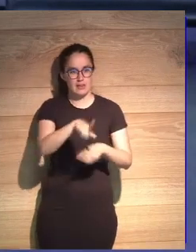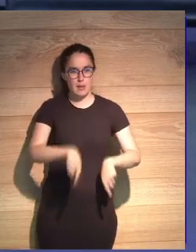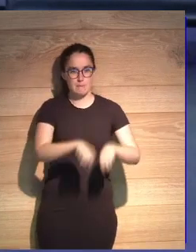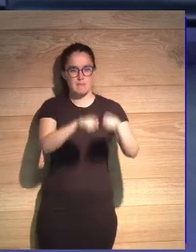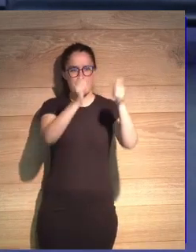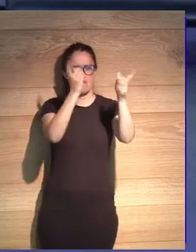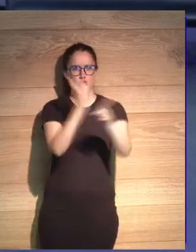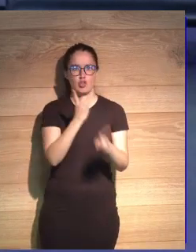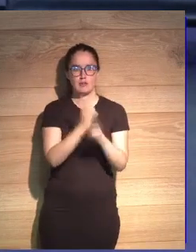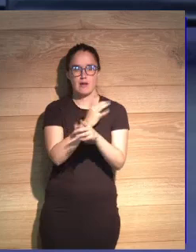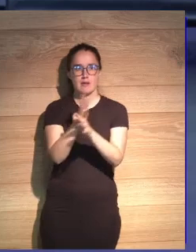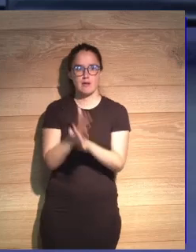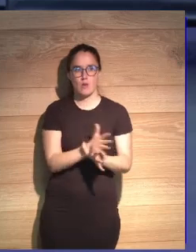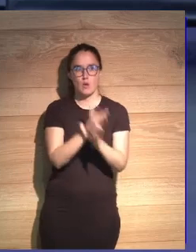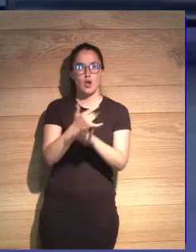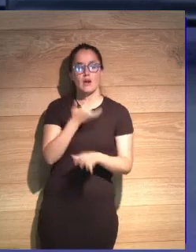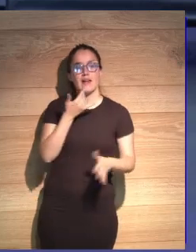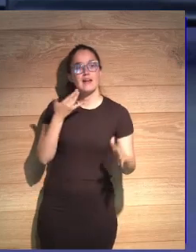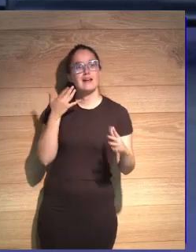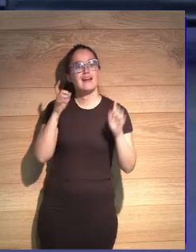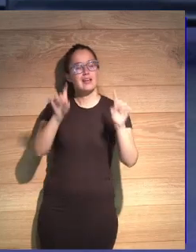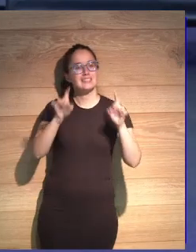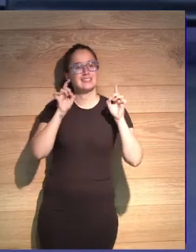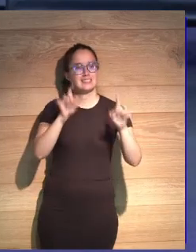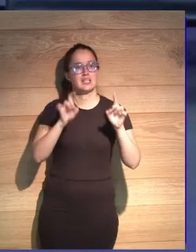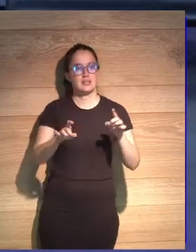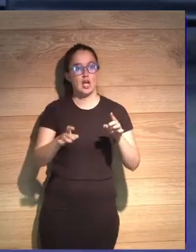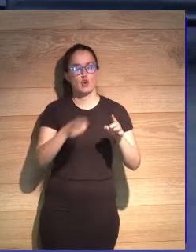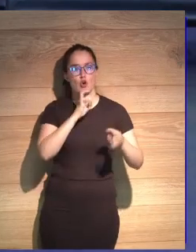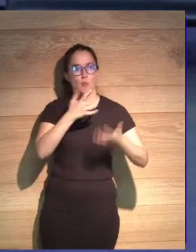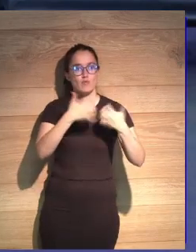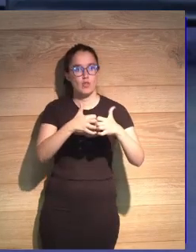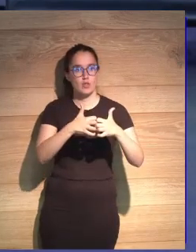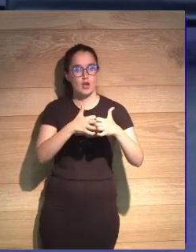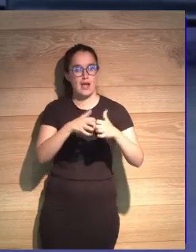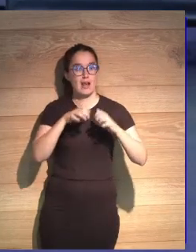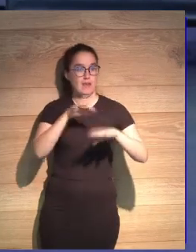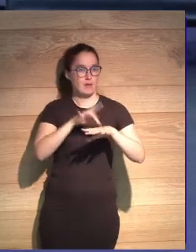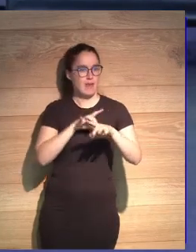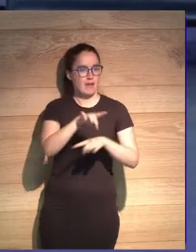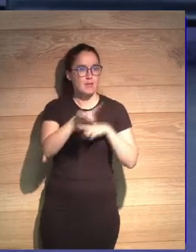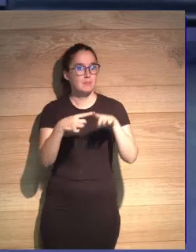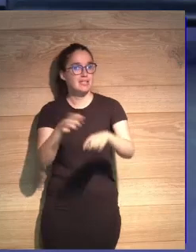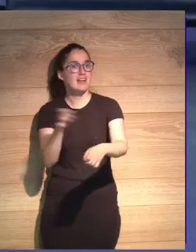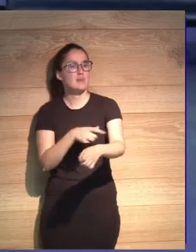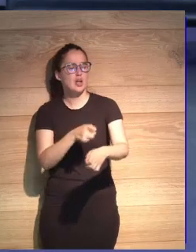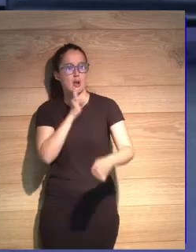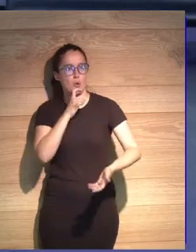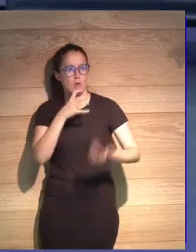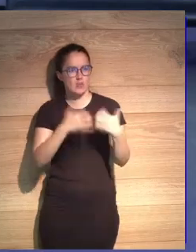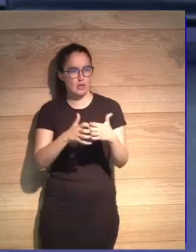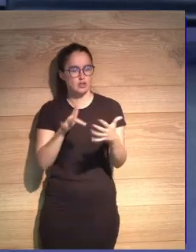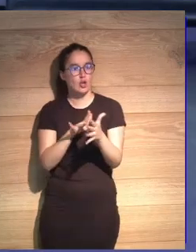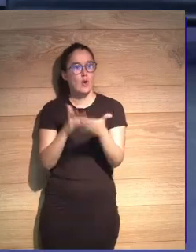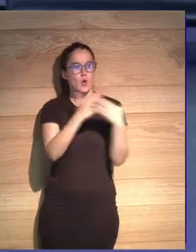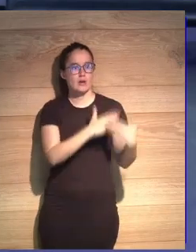destroy the cancer cells in the game. It shows them what the action mechanism is of the product and